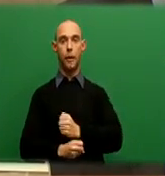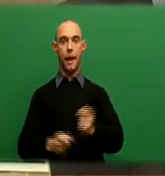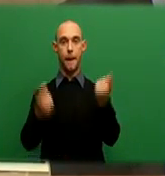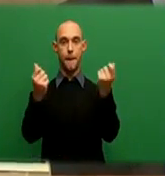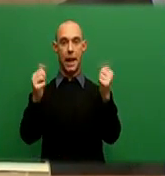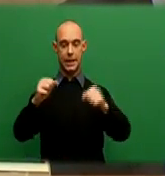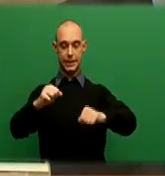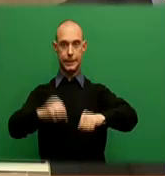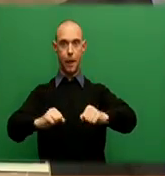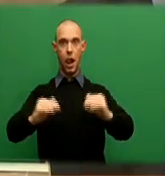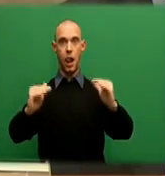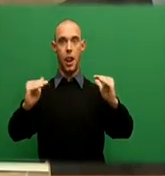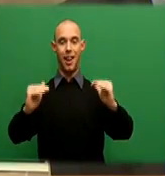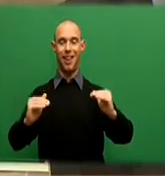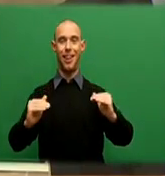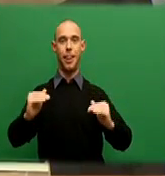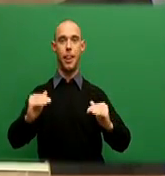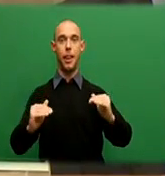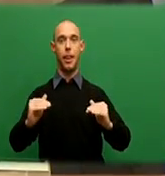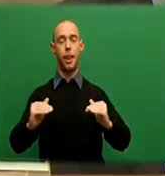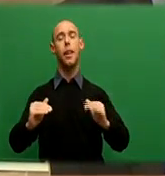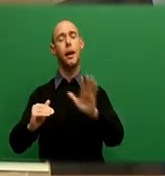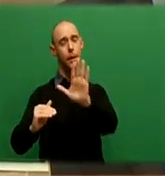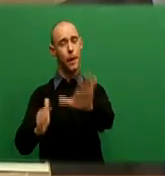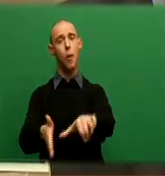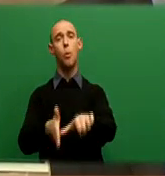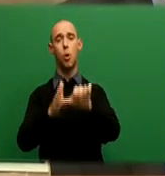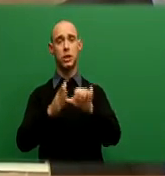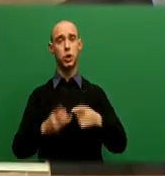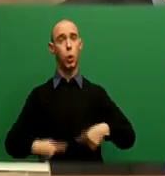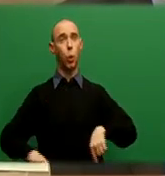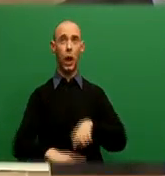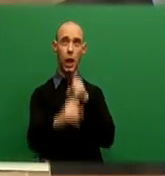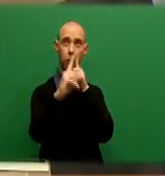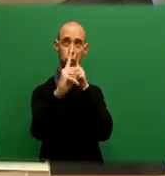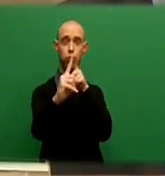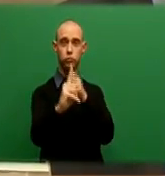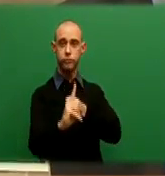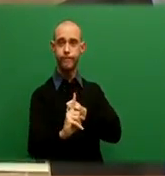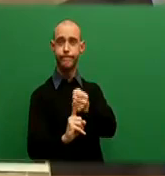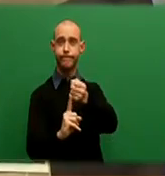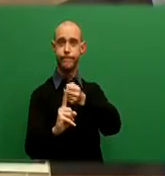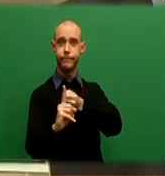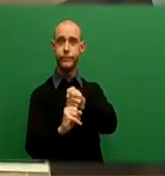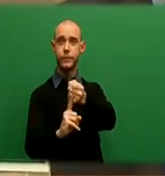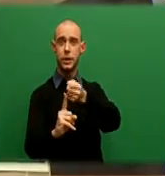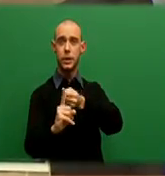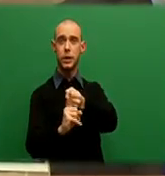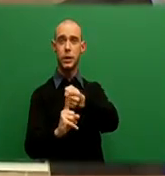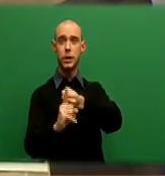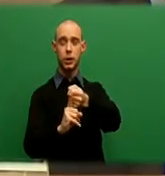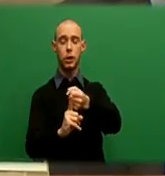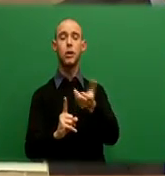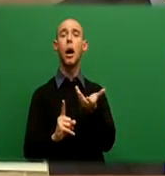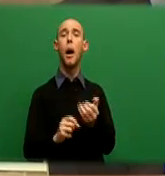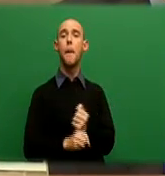has to do with the fact that you know, we've done what we can to a large extent. The monetary policy is still very